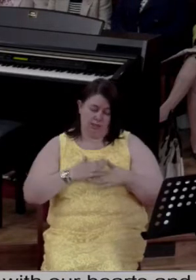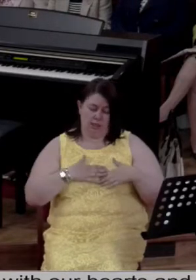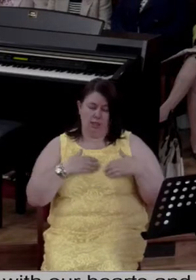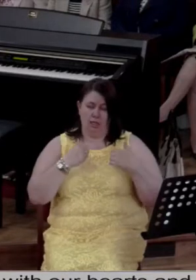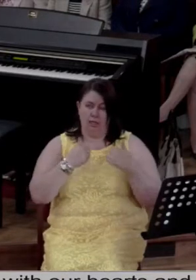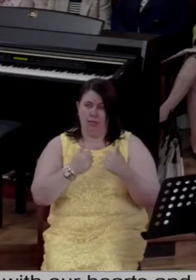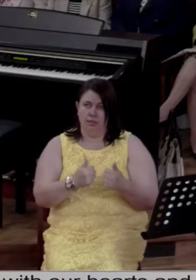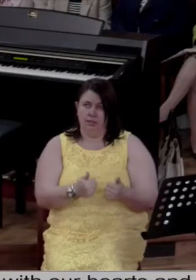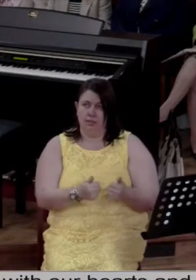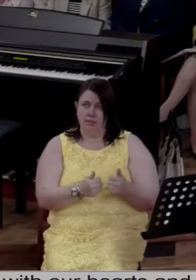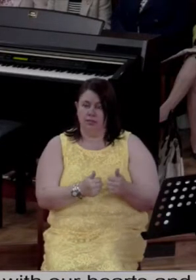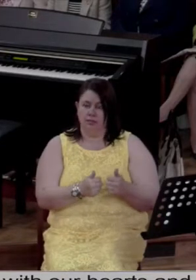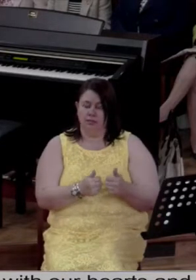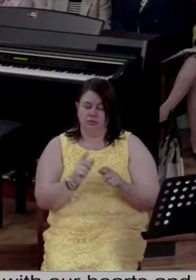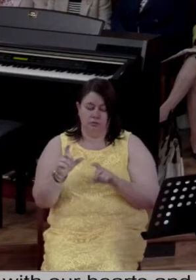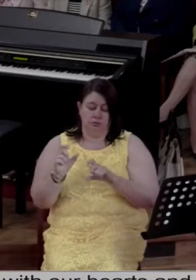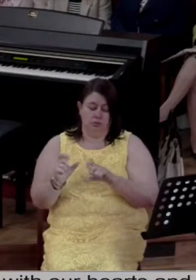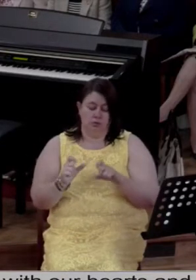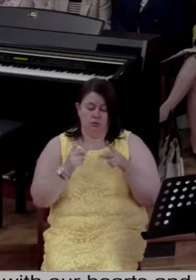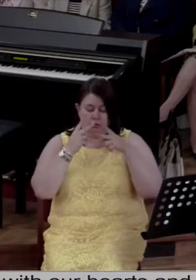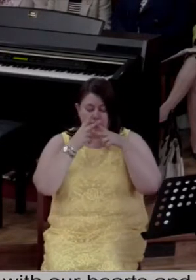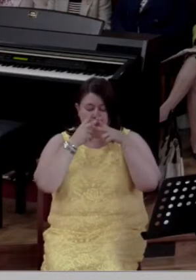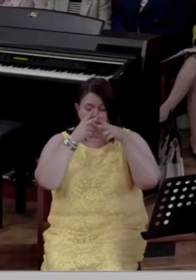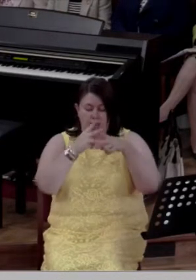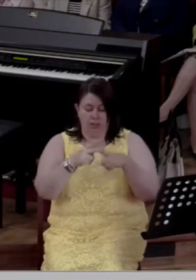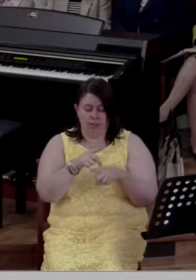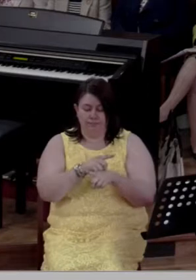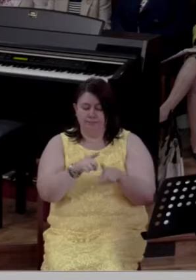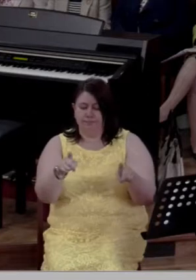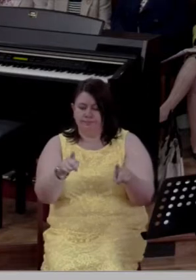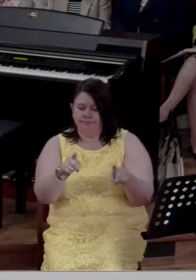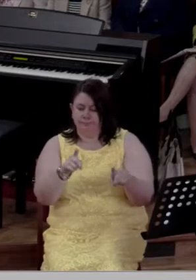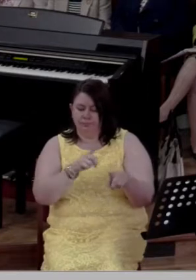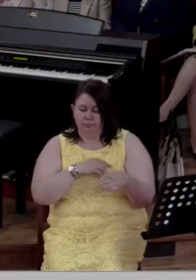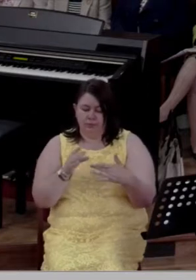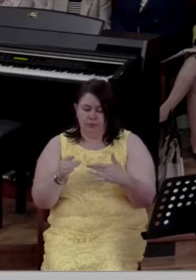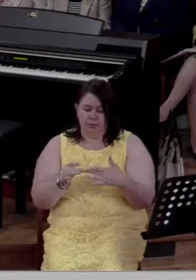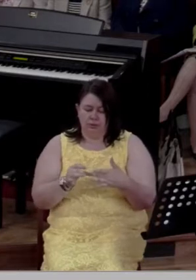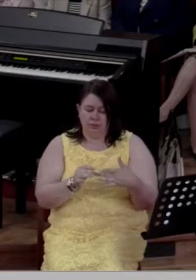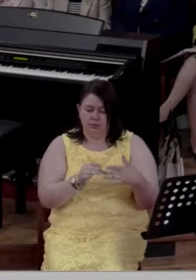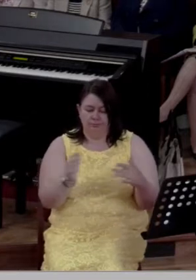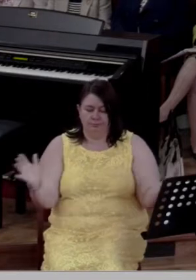compassion, constantly watching over us and directing our steps.